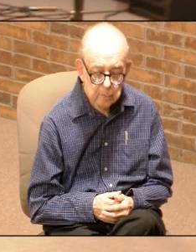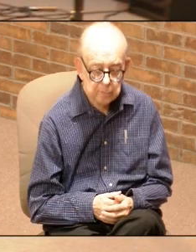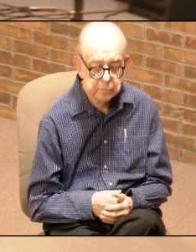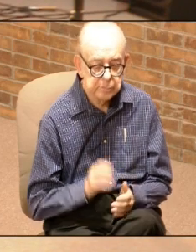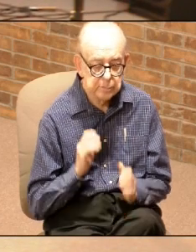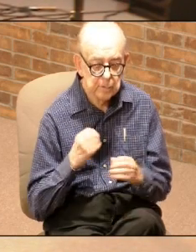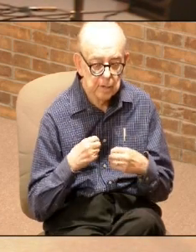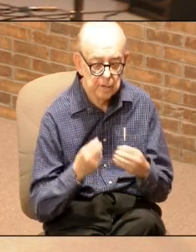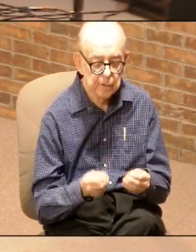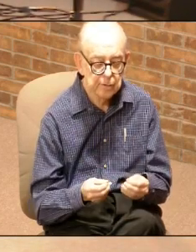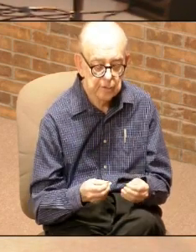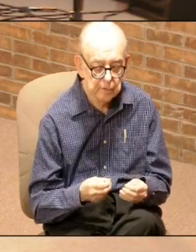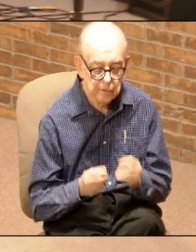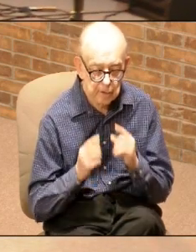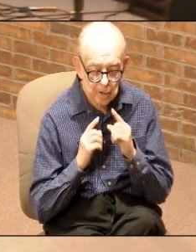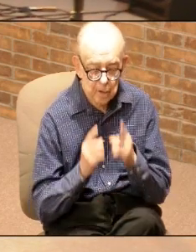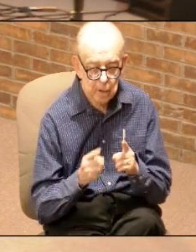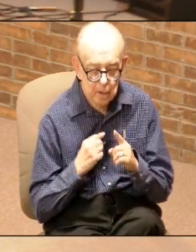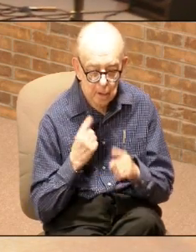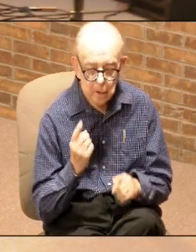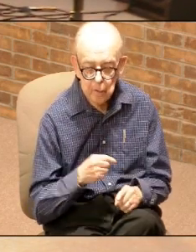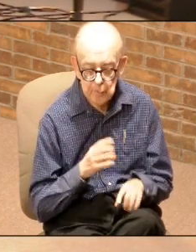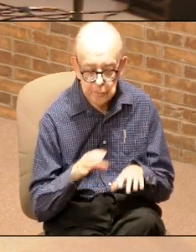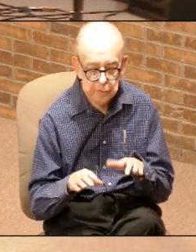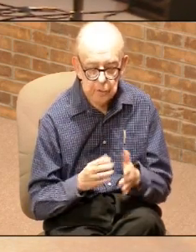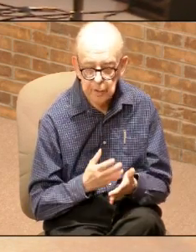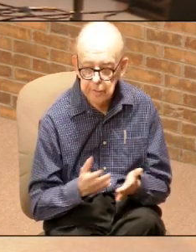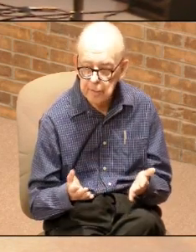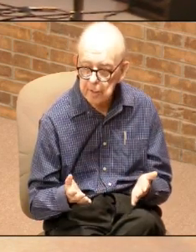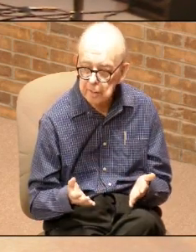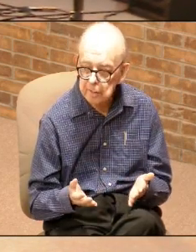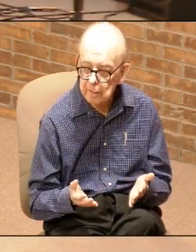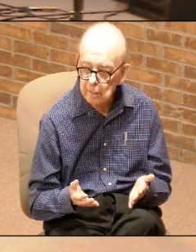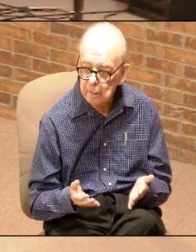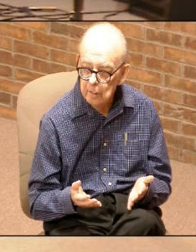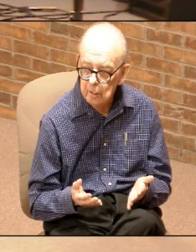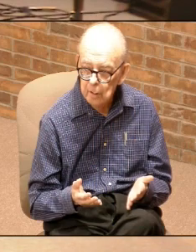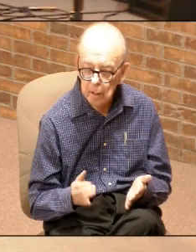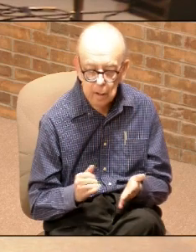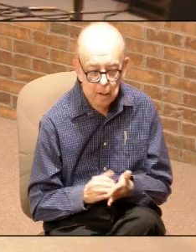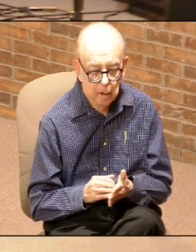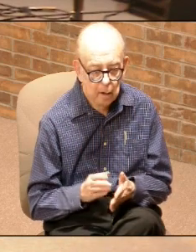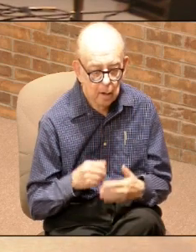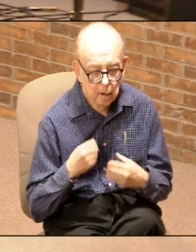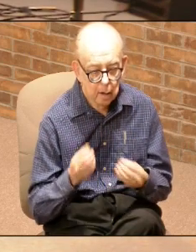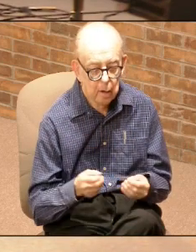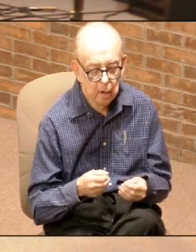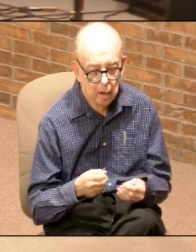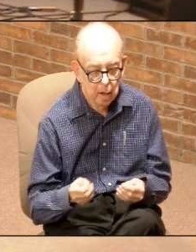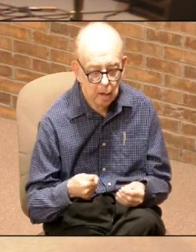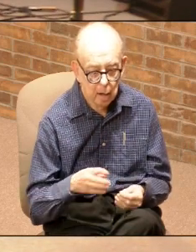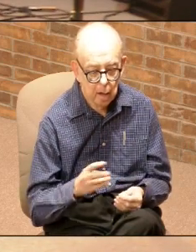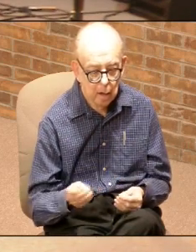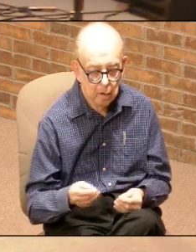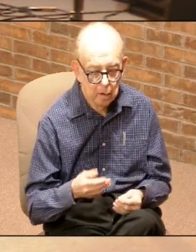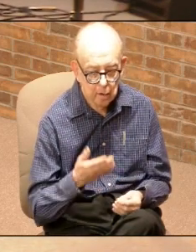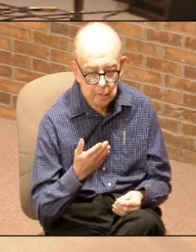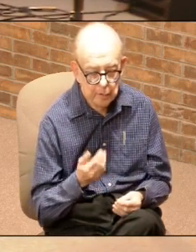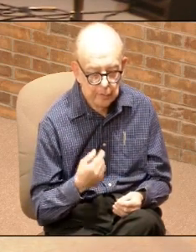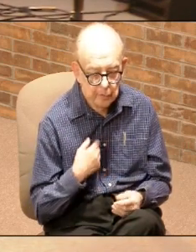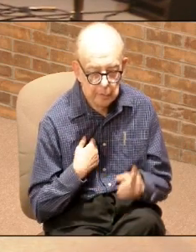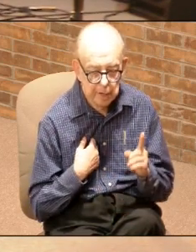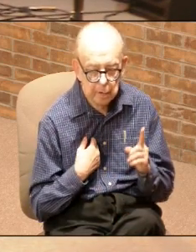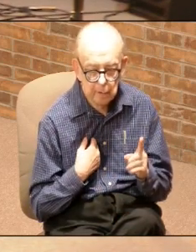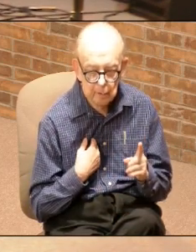He's still given us commandments that we must do. Thou shalt have no other gods before me.